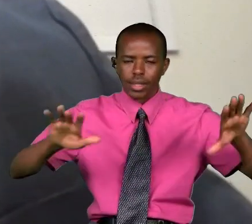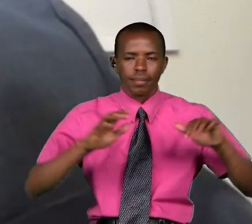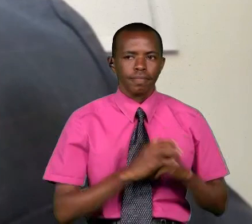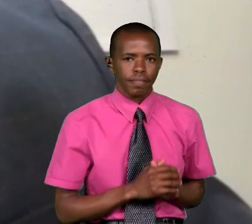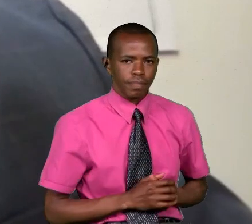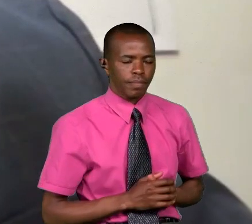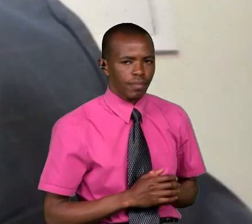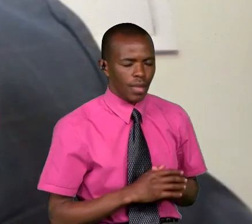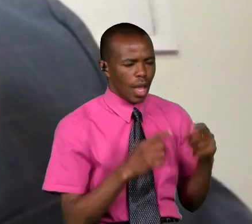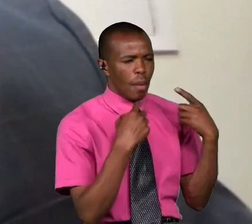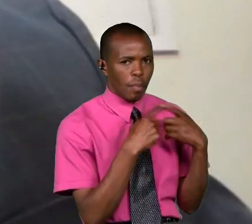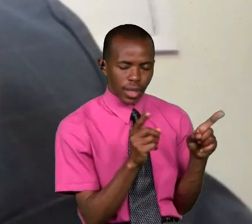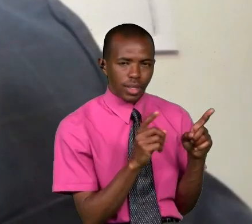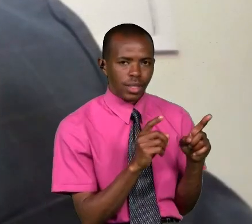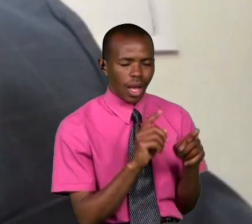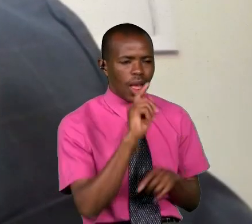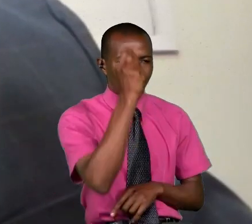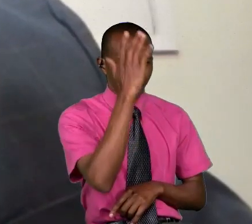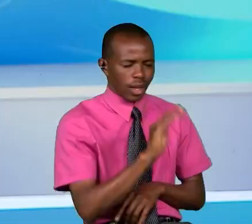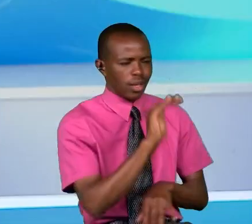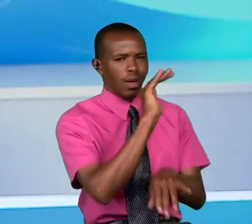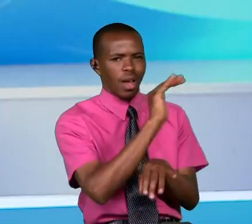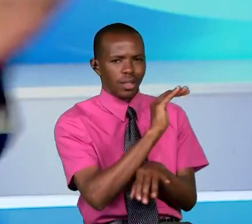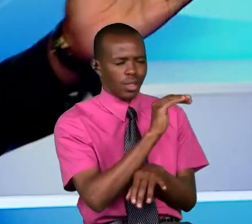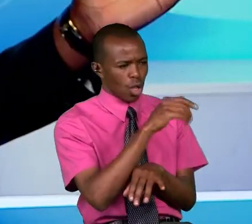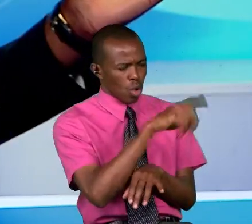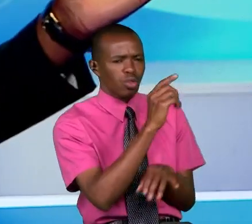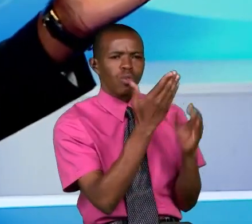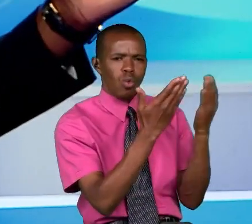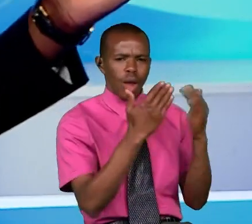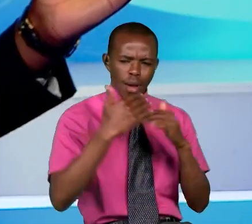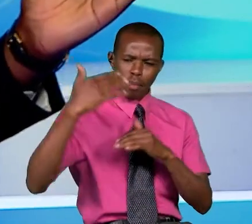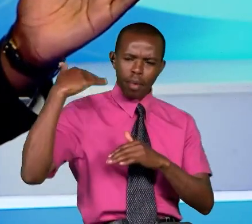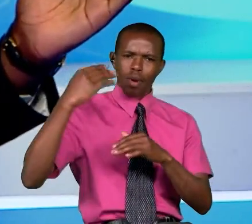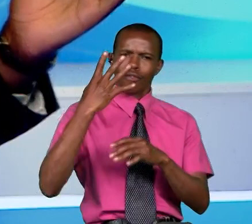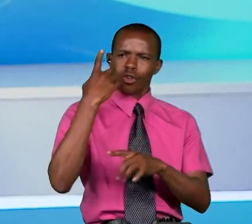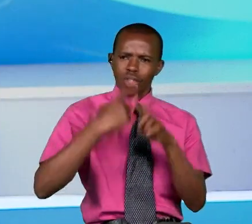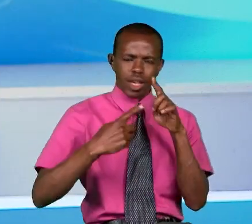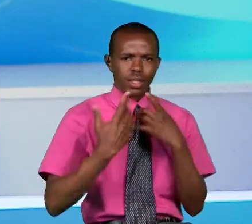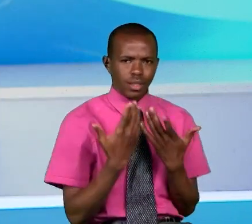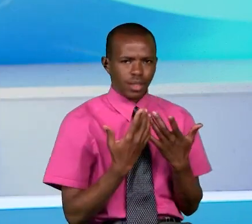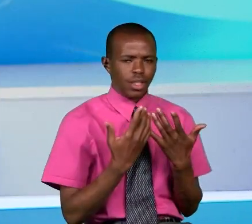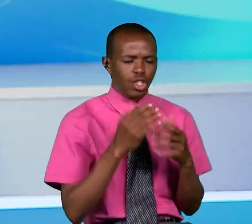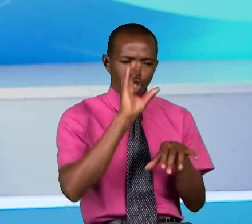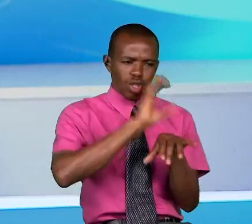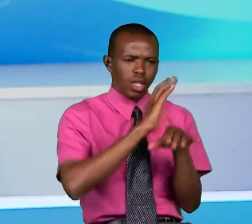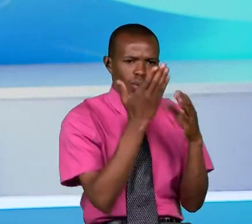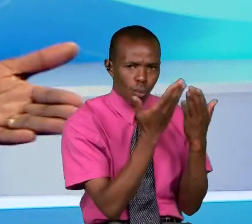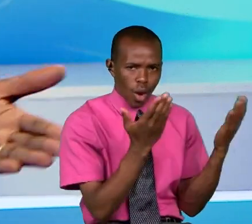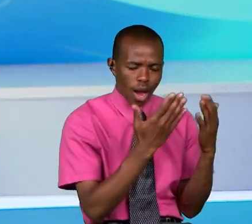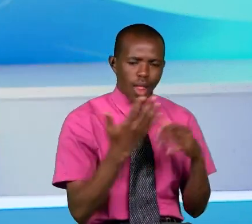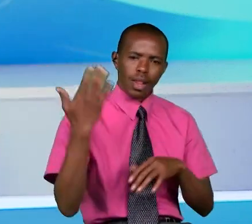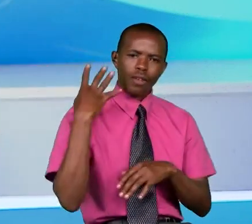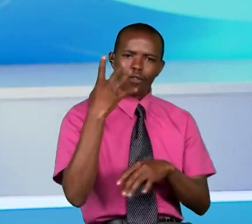Daktari, but where, Kenyans would ask, where have you been for the last 4 years? Where has the church been for the